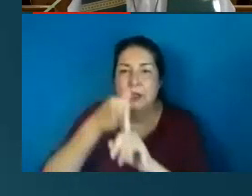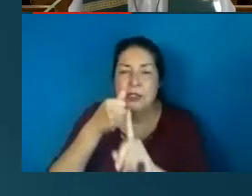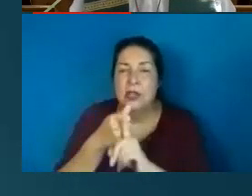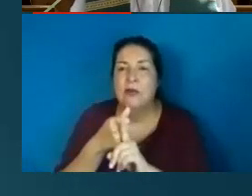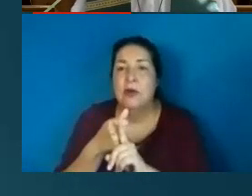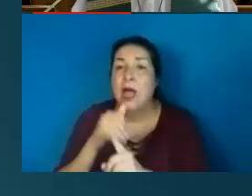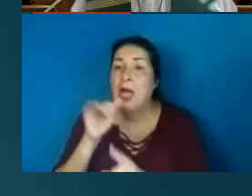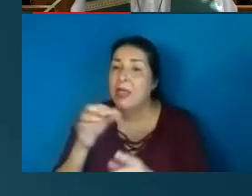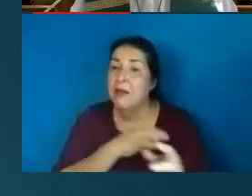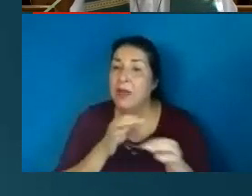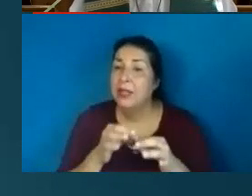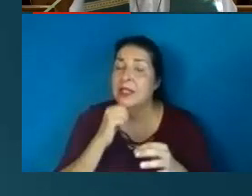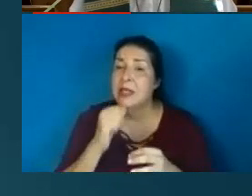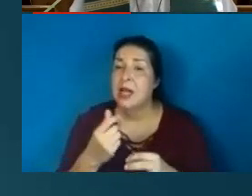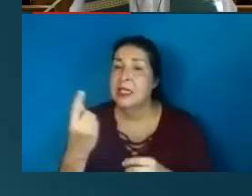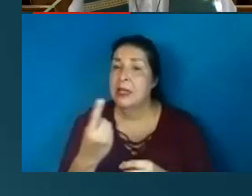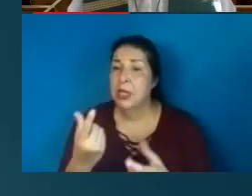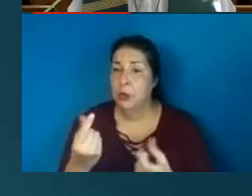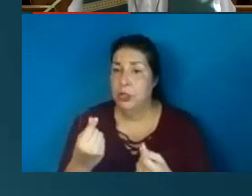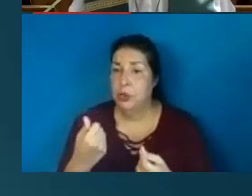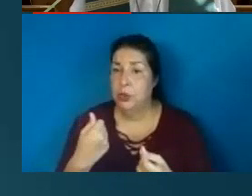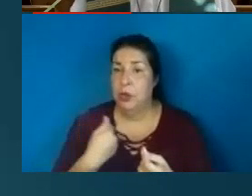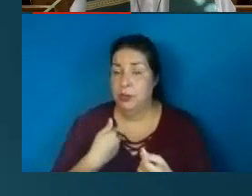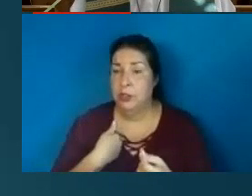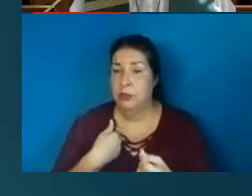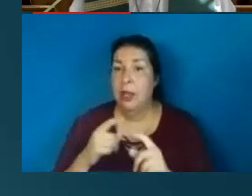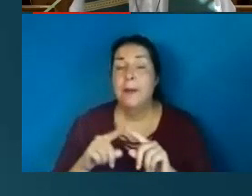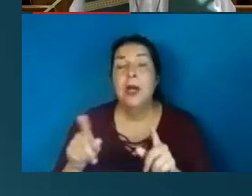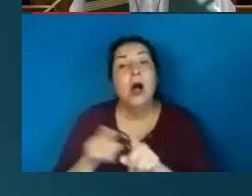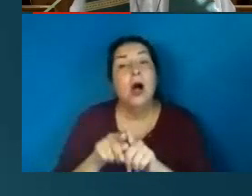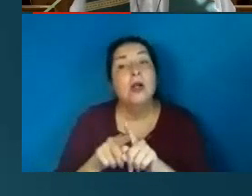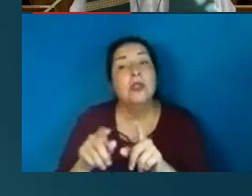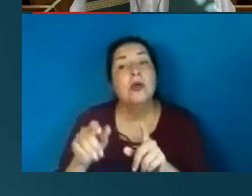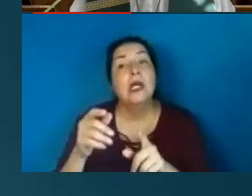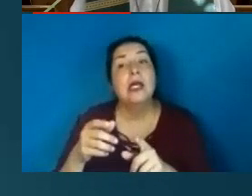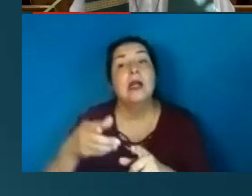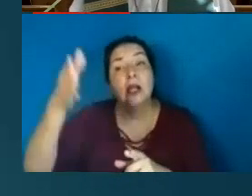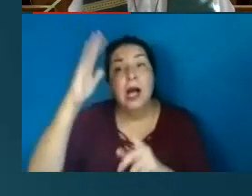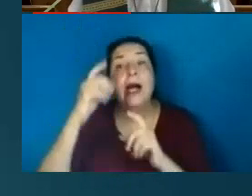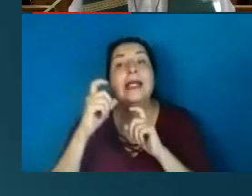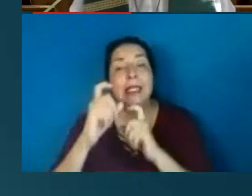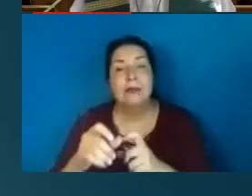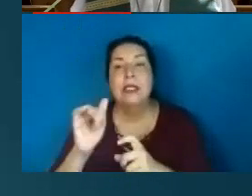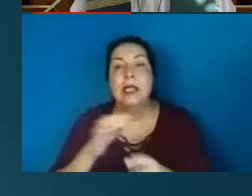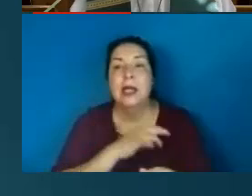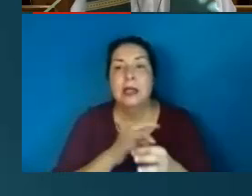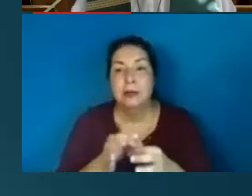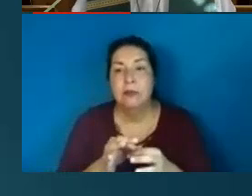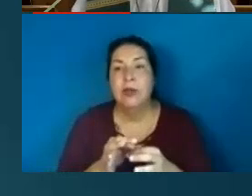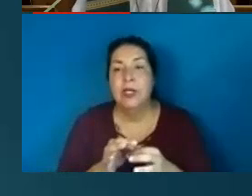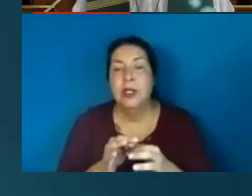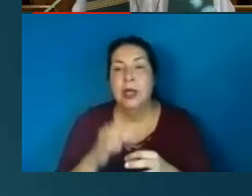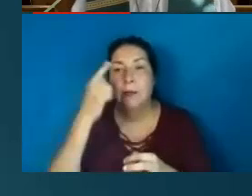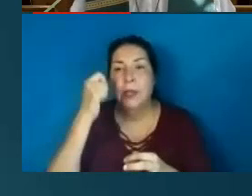own doing, but it is a gift from God as well. For the Father and the Son have sent the Holy Spirit into